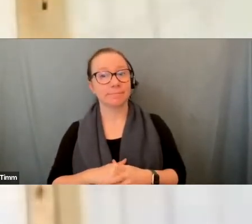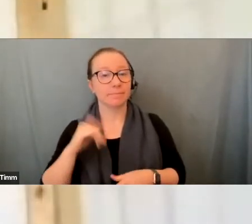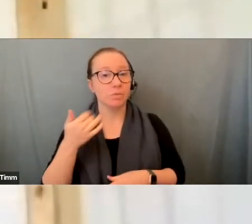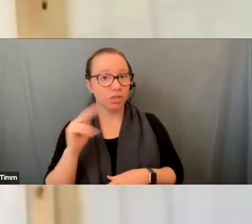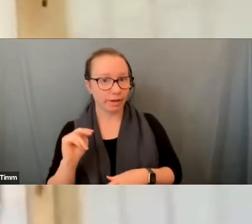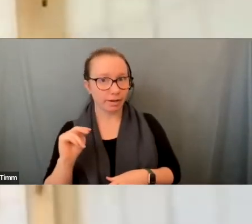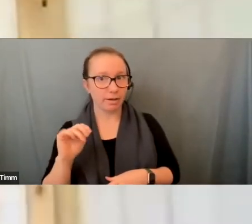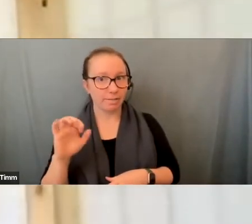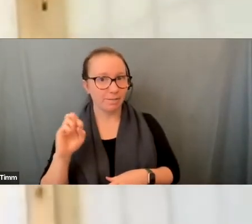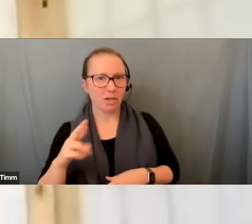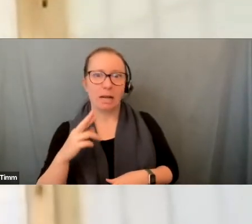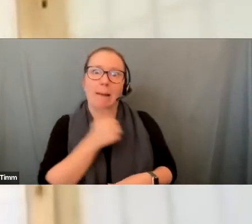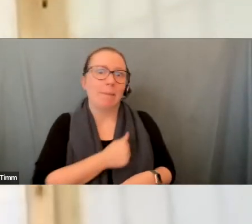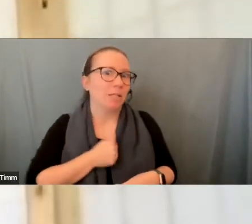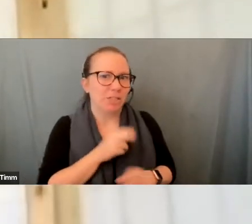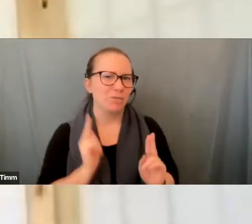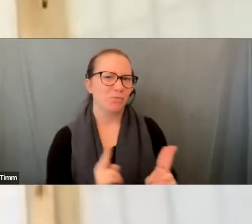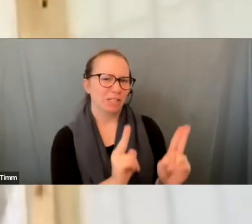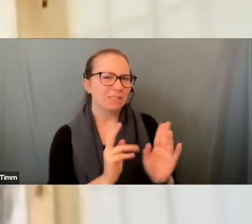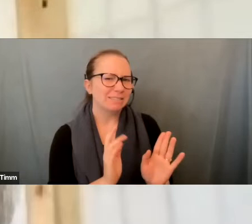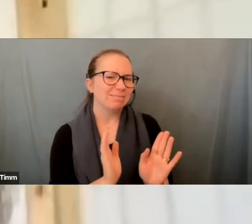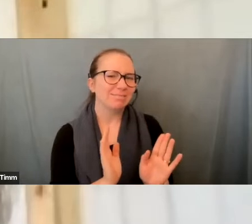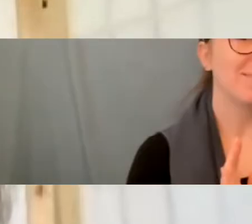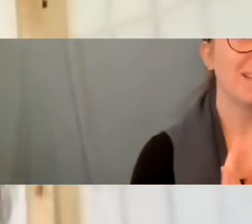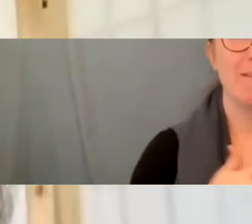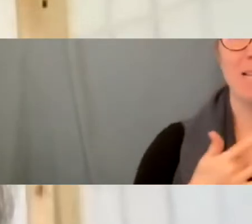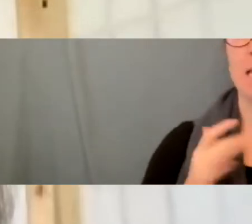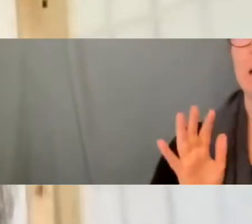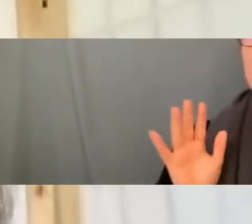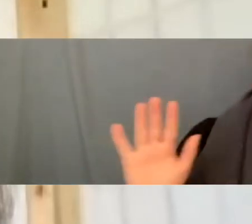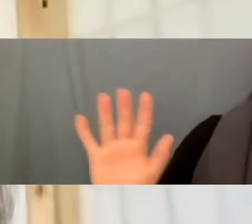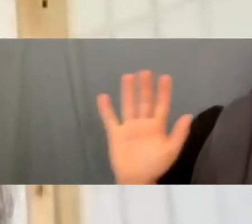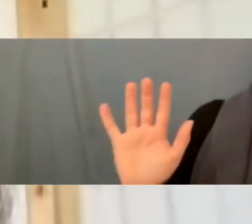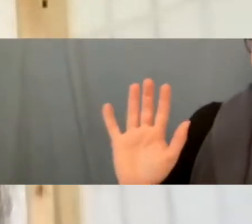also, I apologize for the rushing as well. It does give that feeling of